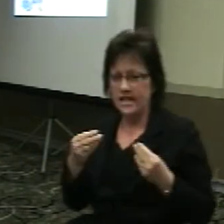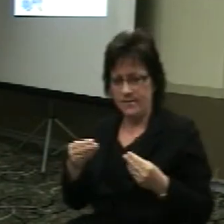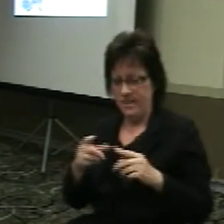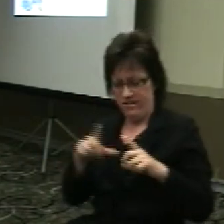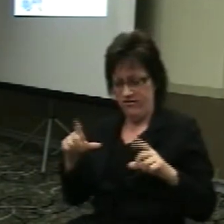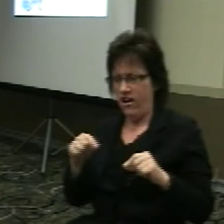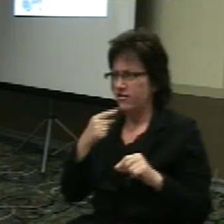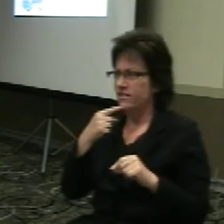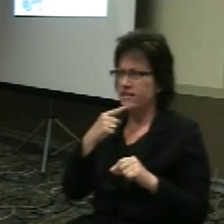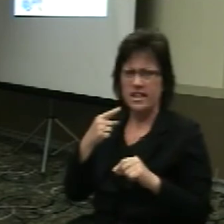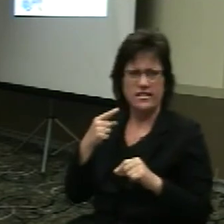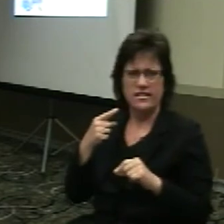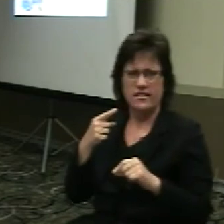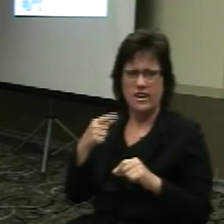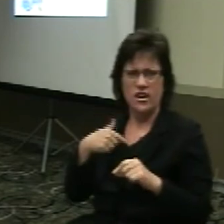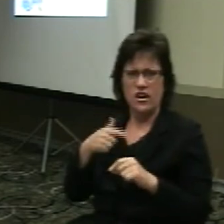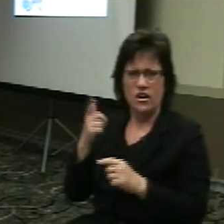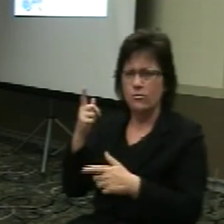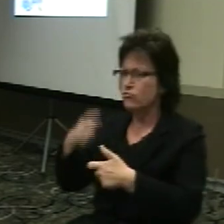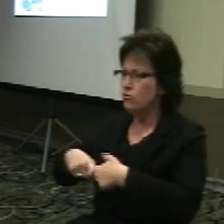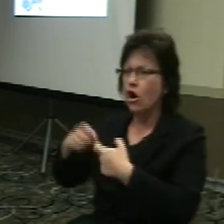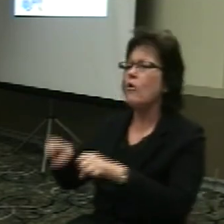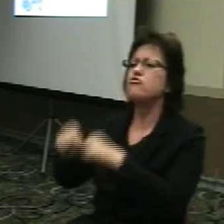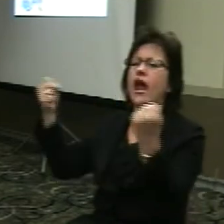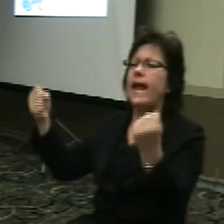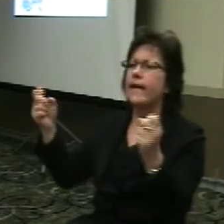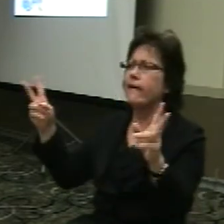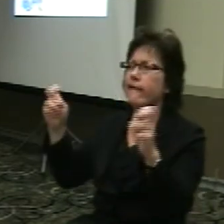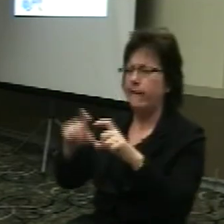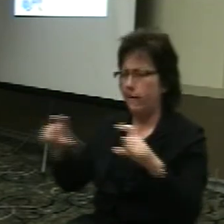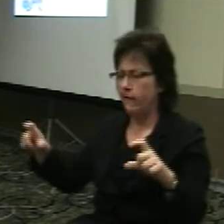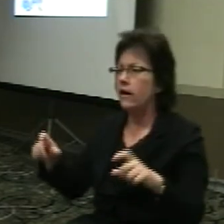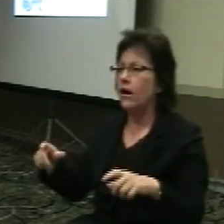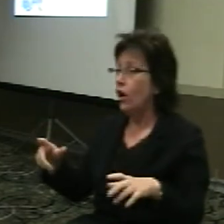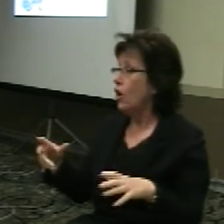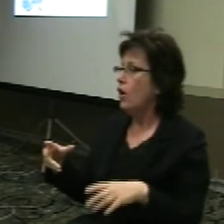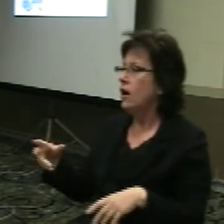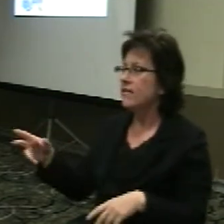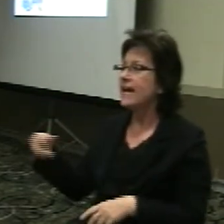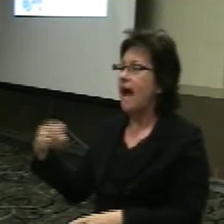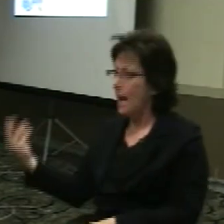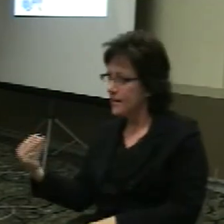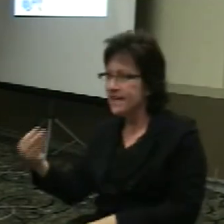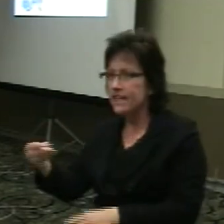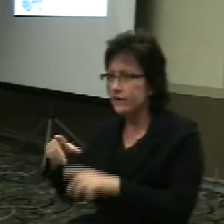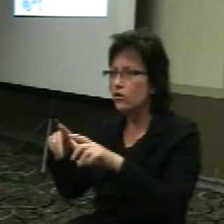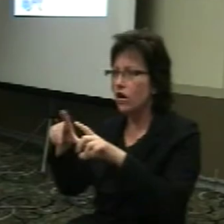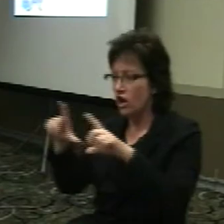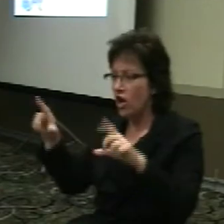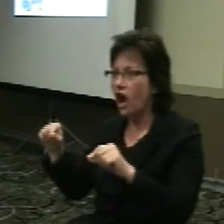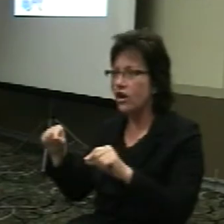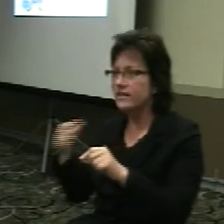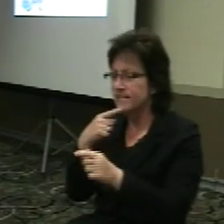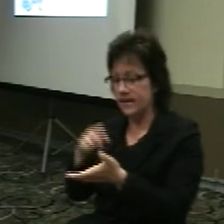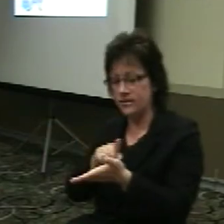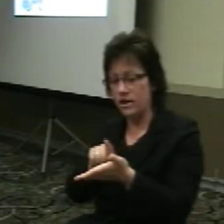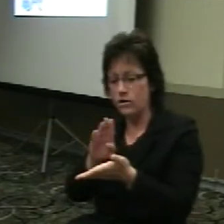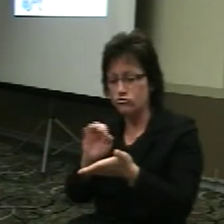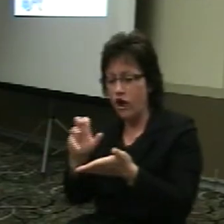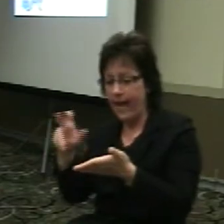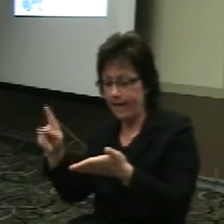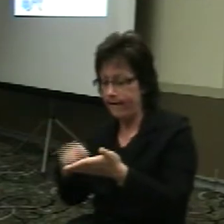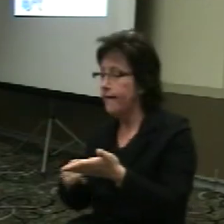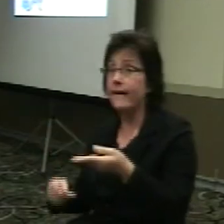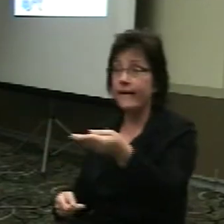break, we'll give him a 5-minute break. And he's looking at this going, yeah, I'm going to hand you this card in front of all my peers? I